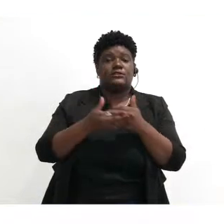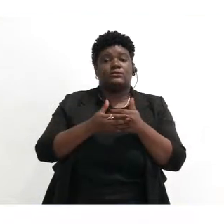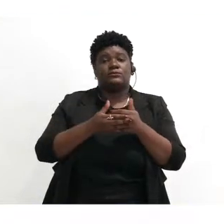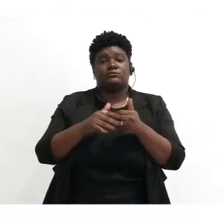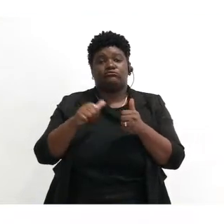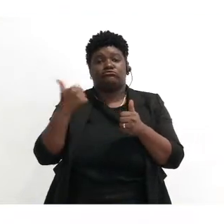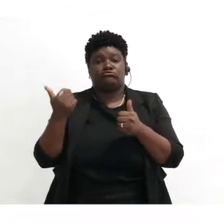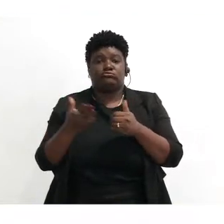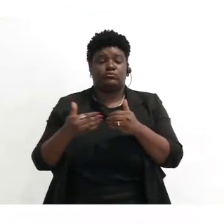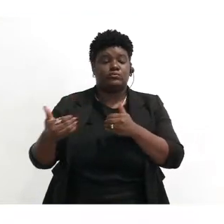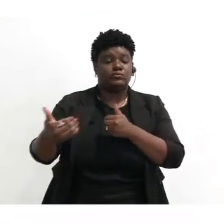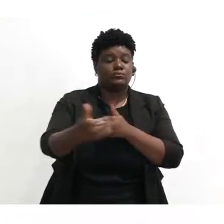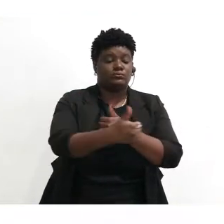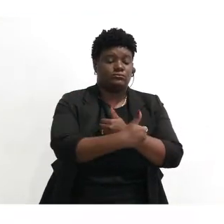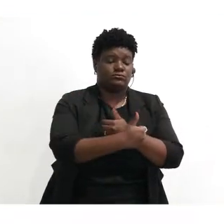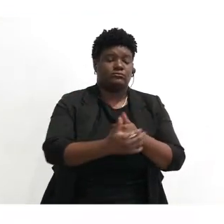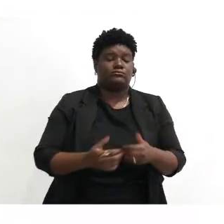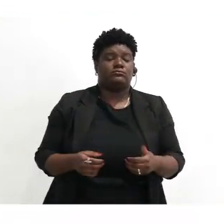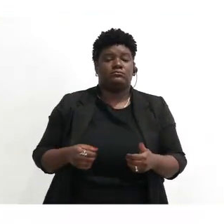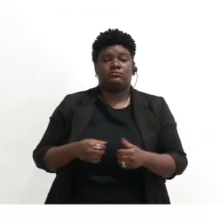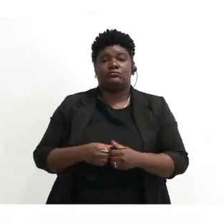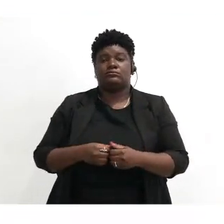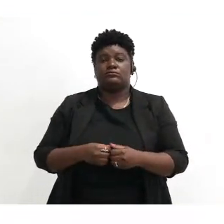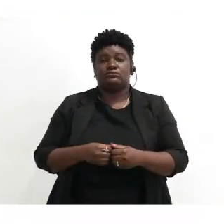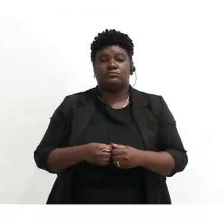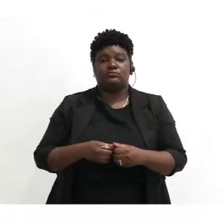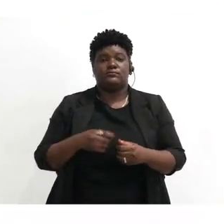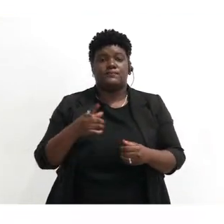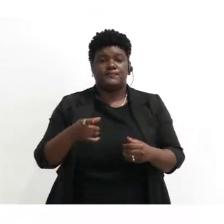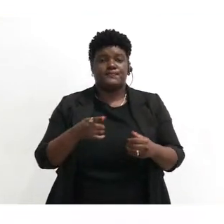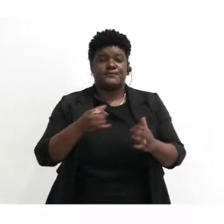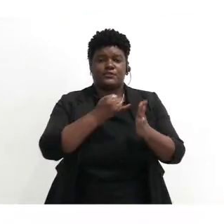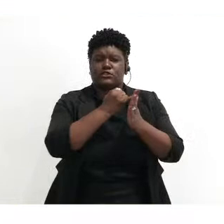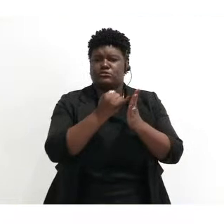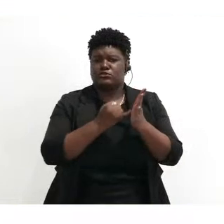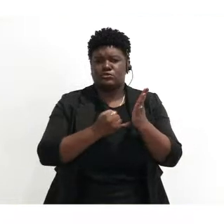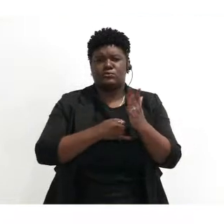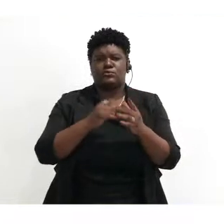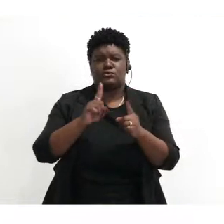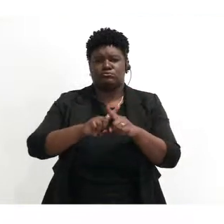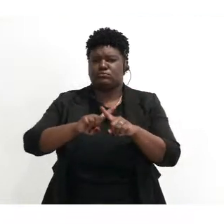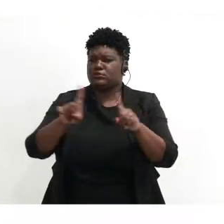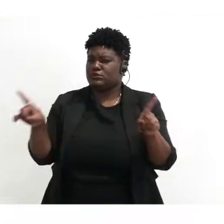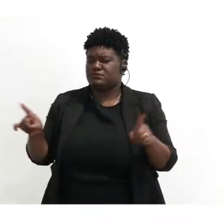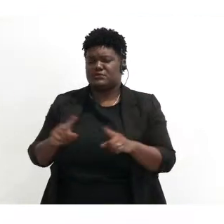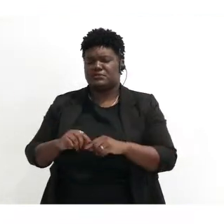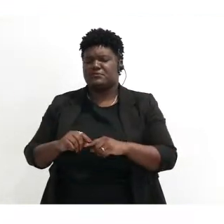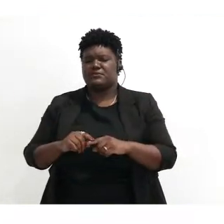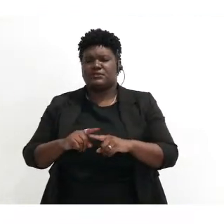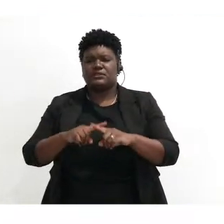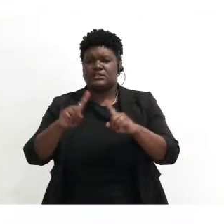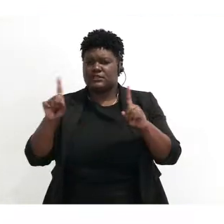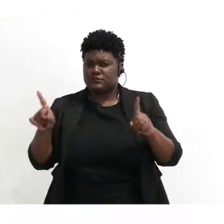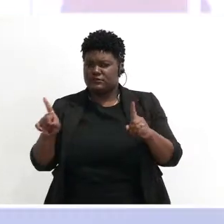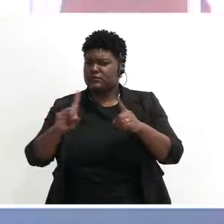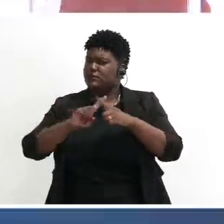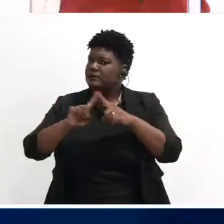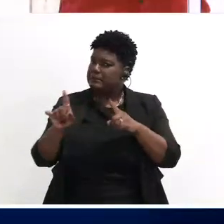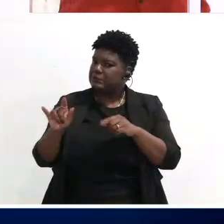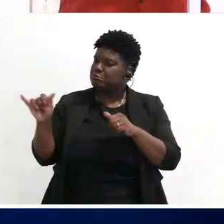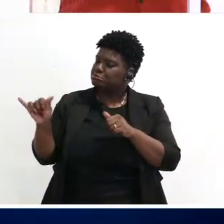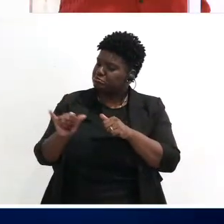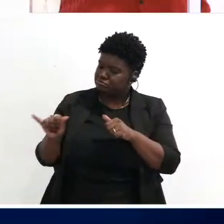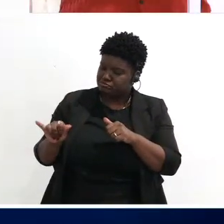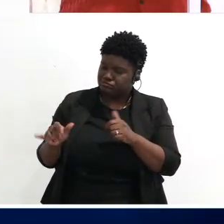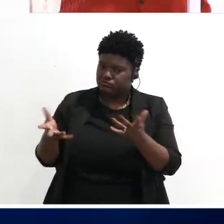This is just a different kind of diagram of that. What's interesting in some respects